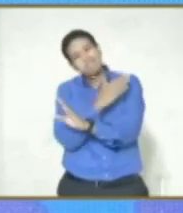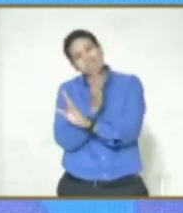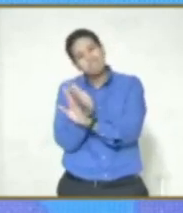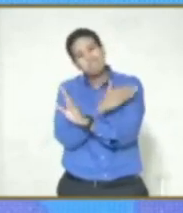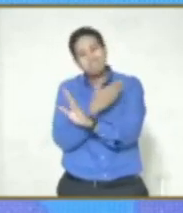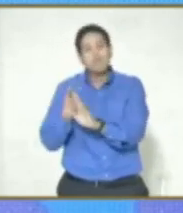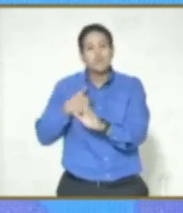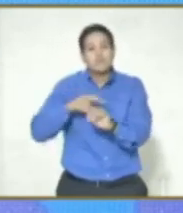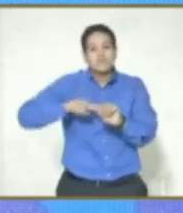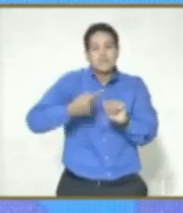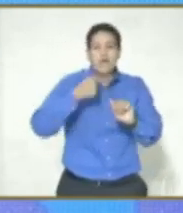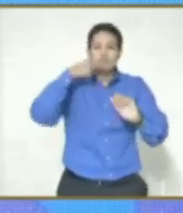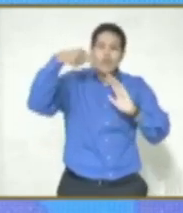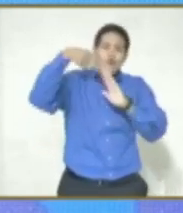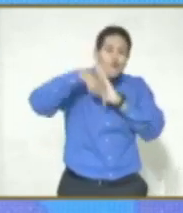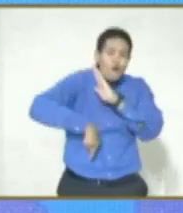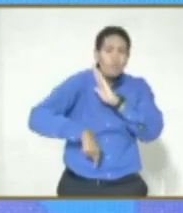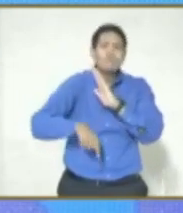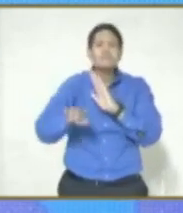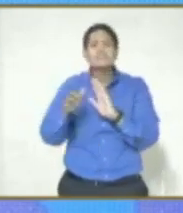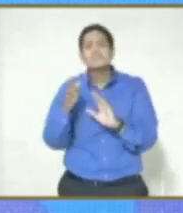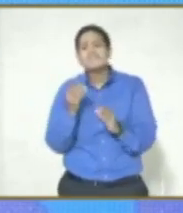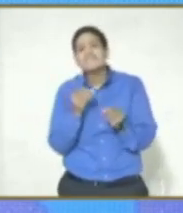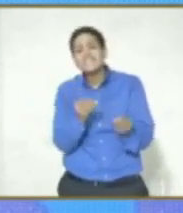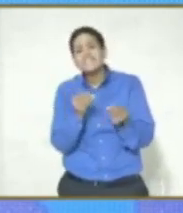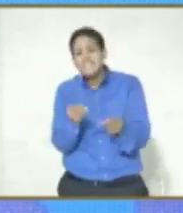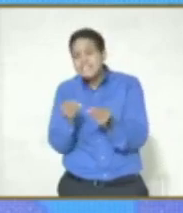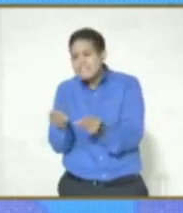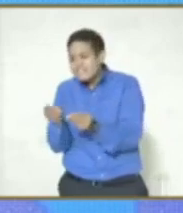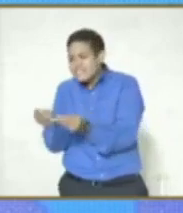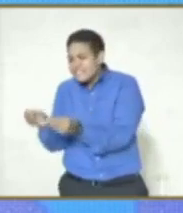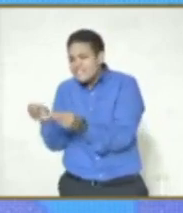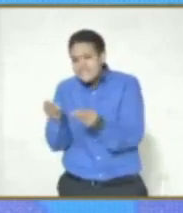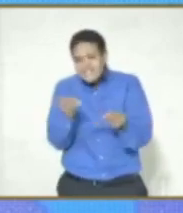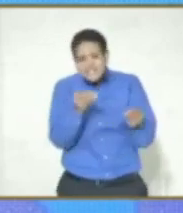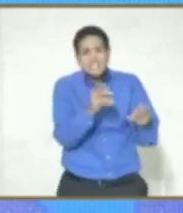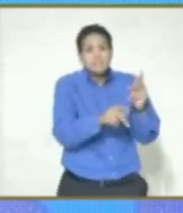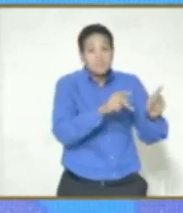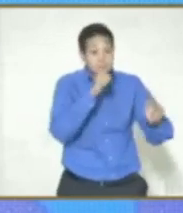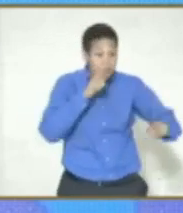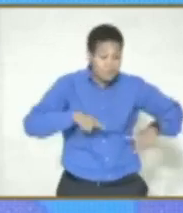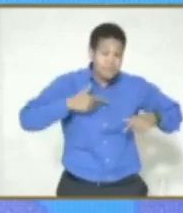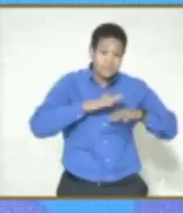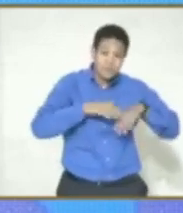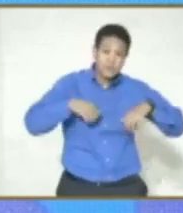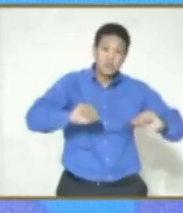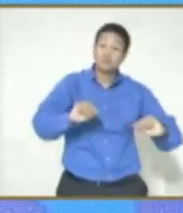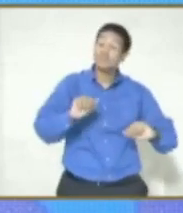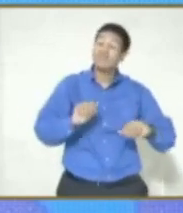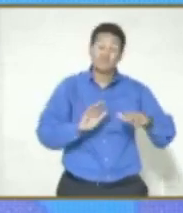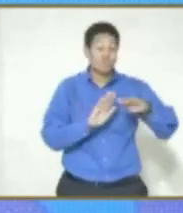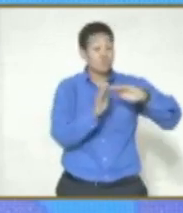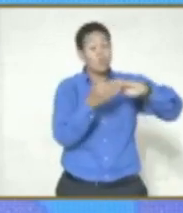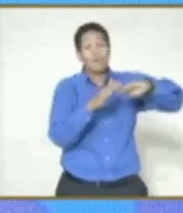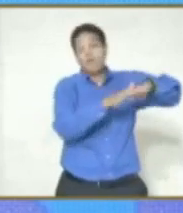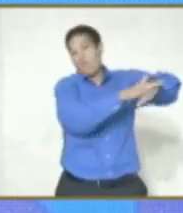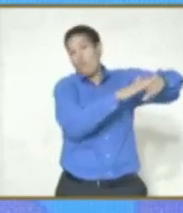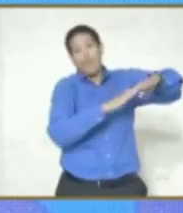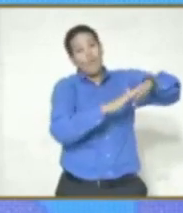a comprehensive feeding program in all parishes across